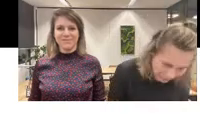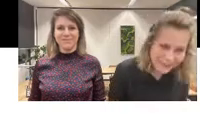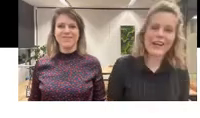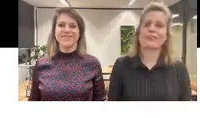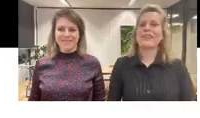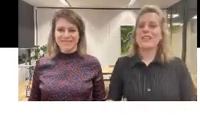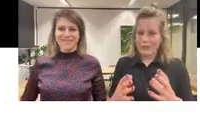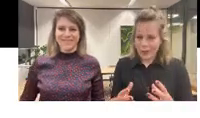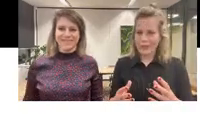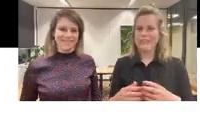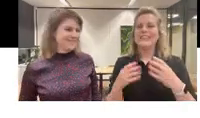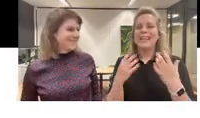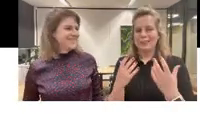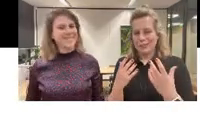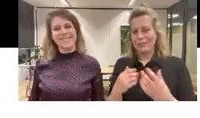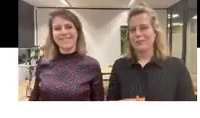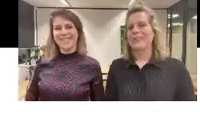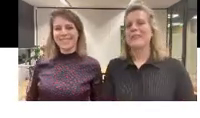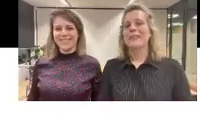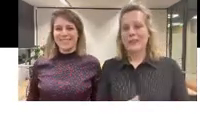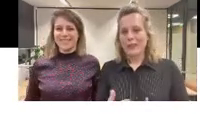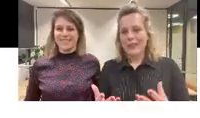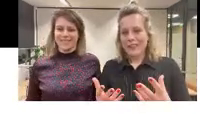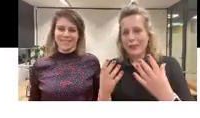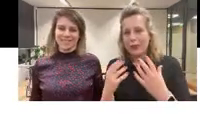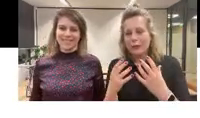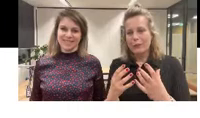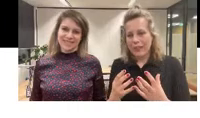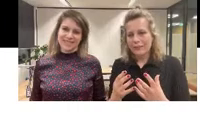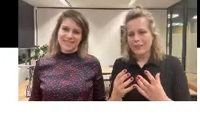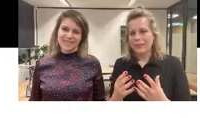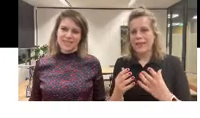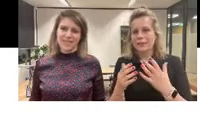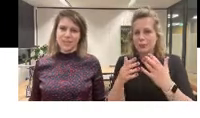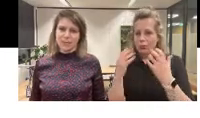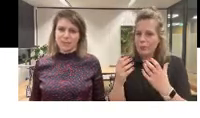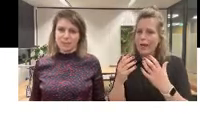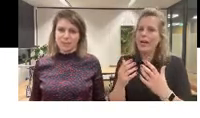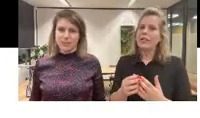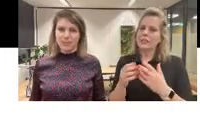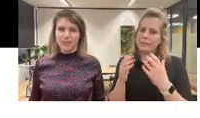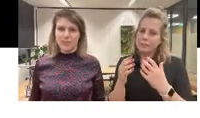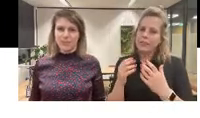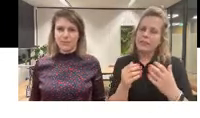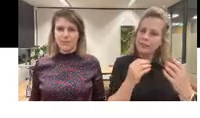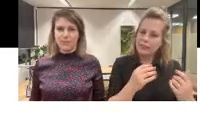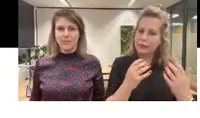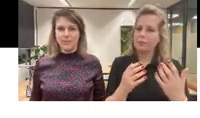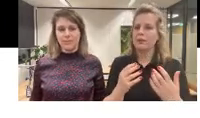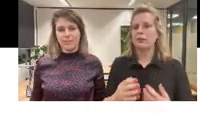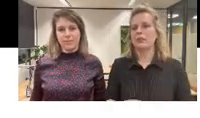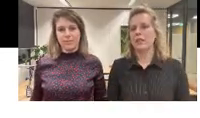by themselves. Yes. So, excuse me. So the vulnerability that trauma, typically in